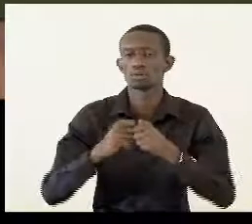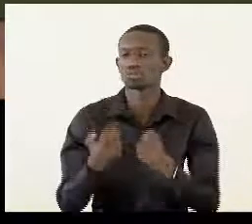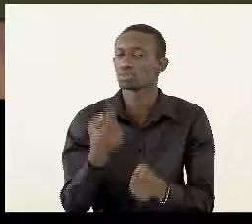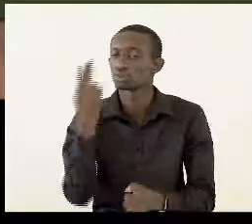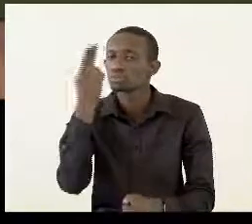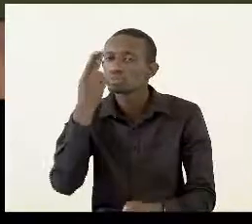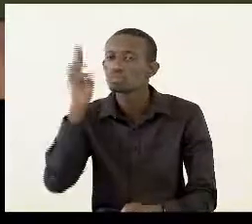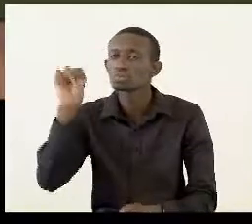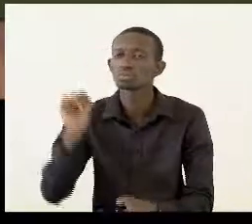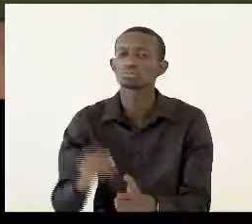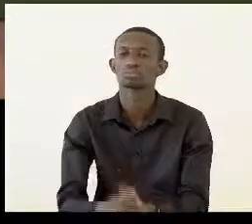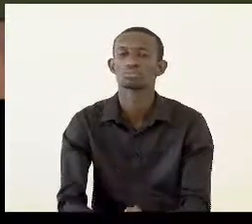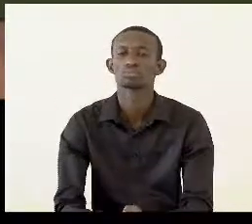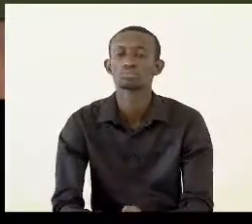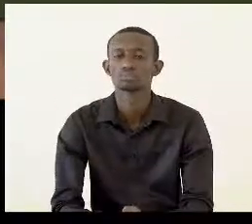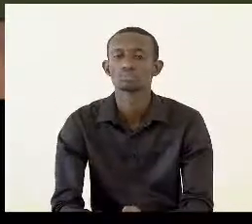2M